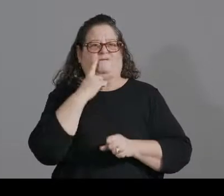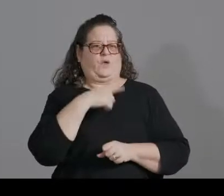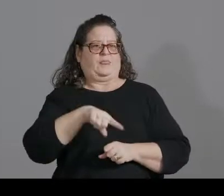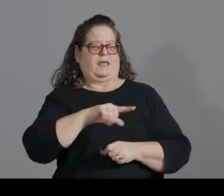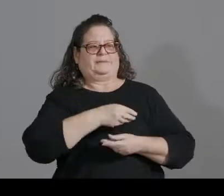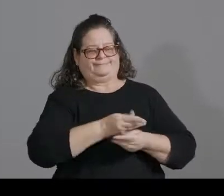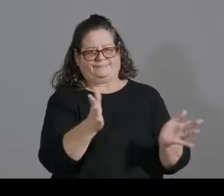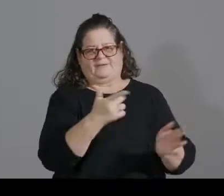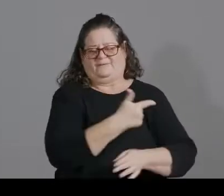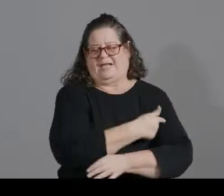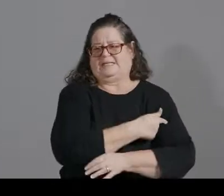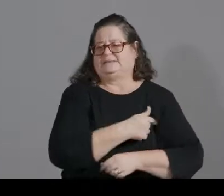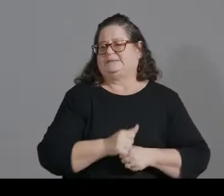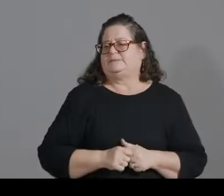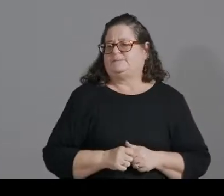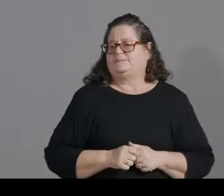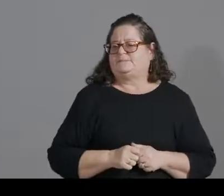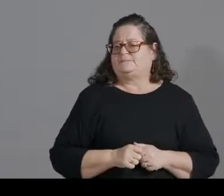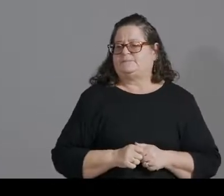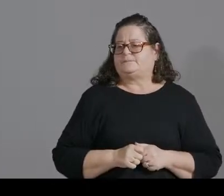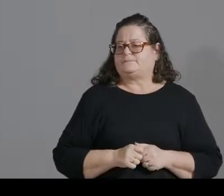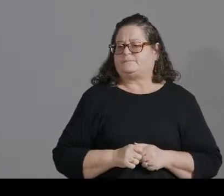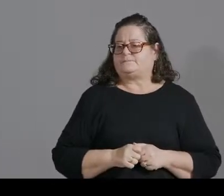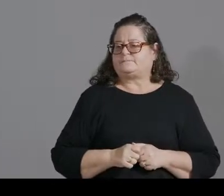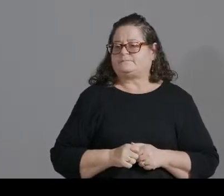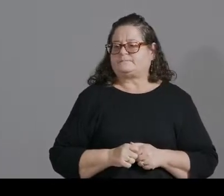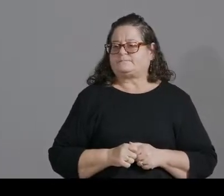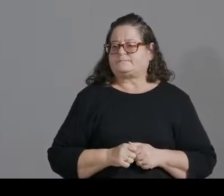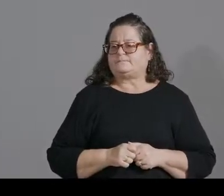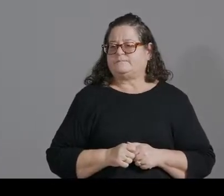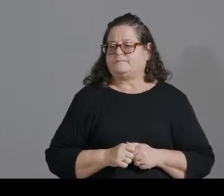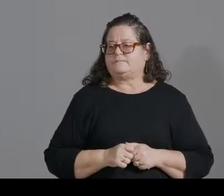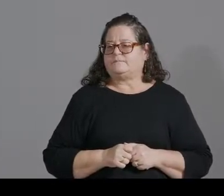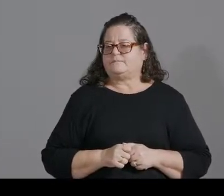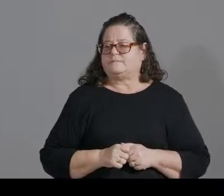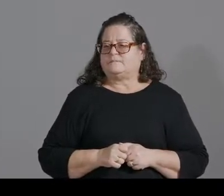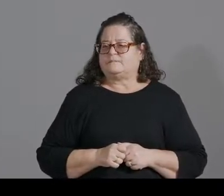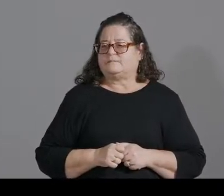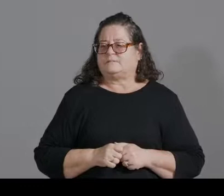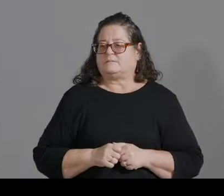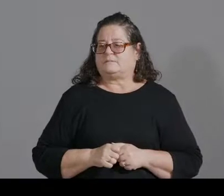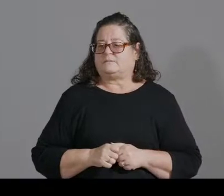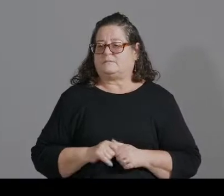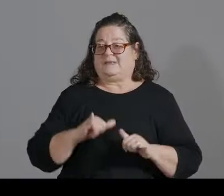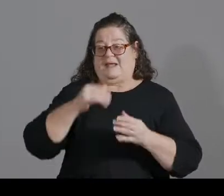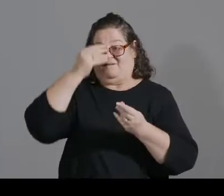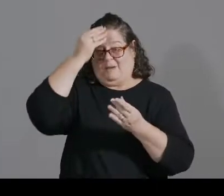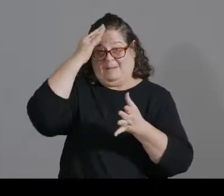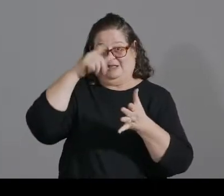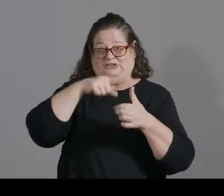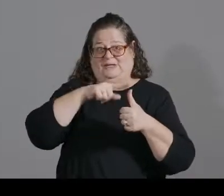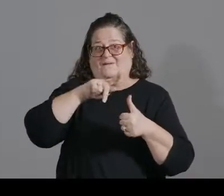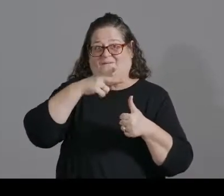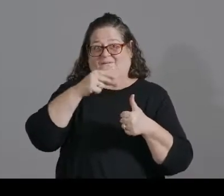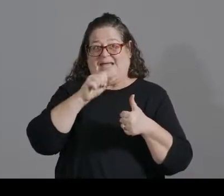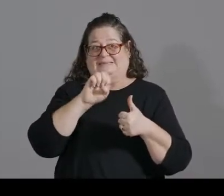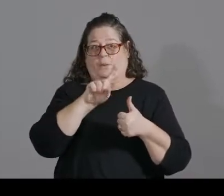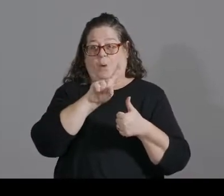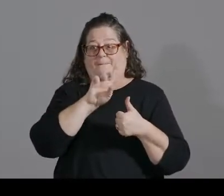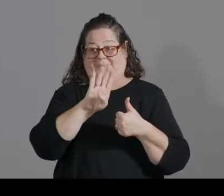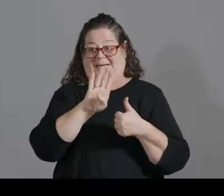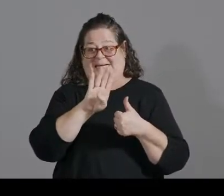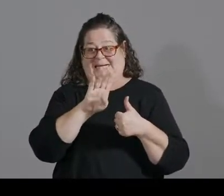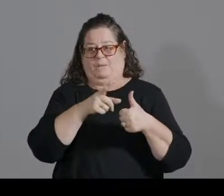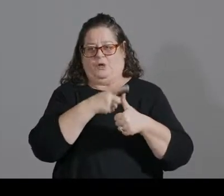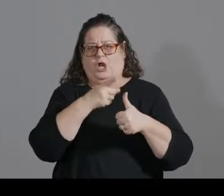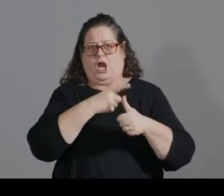but the majority of the state is currently in phase 1B prioritized. Next slide. This